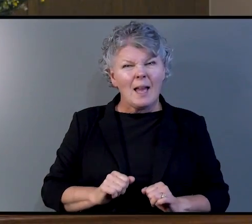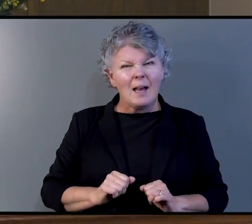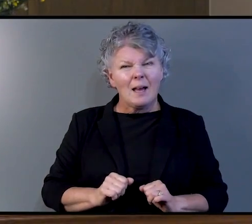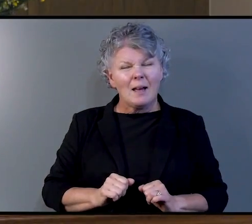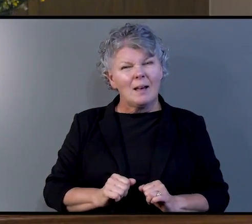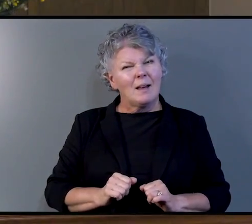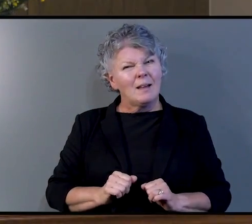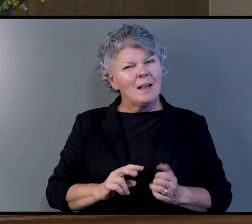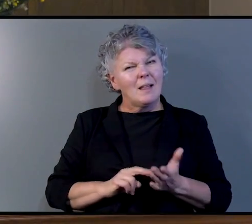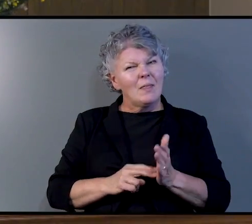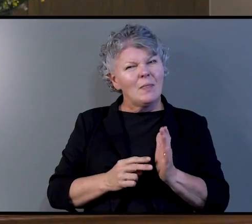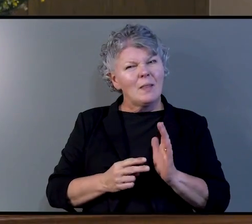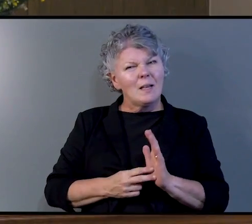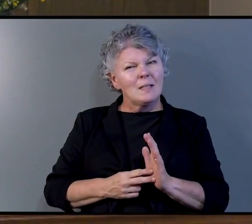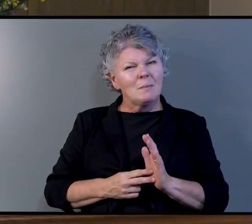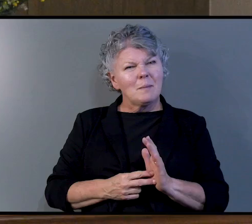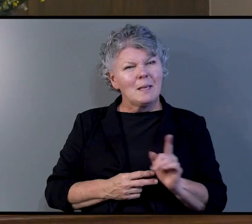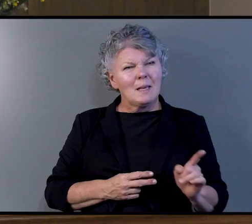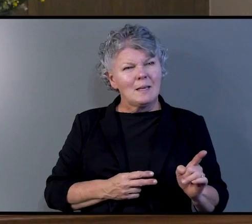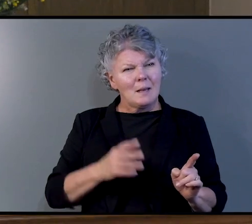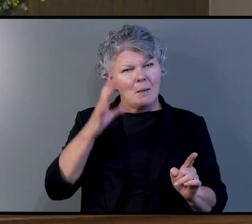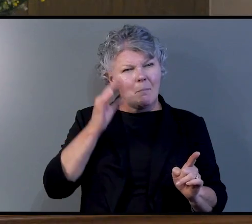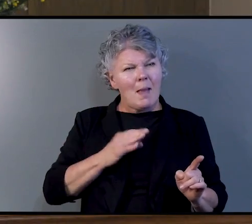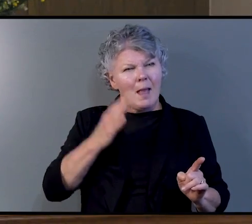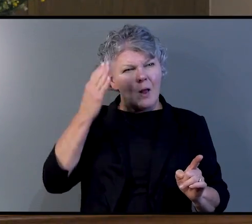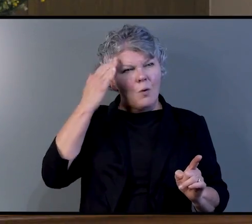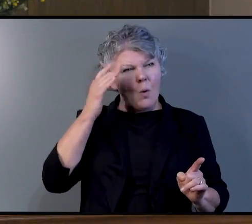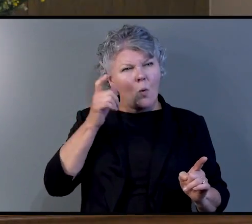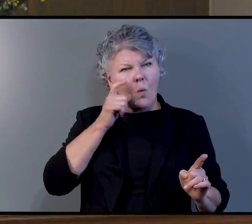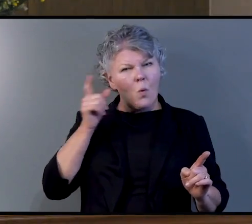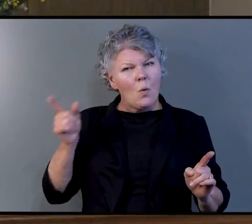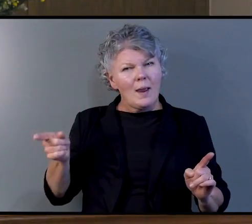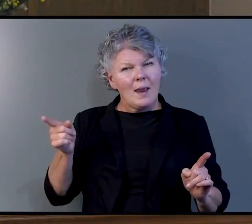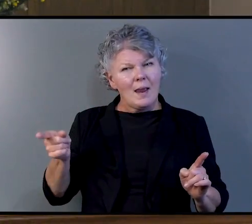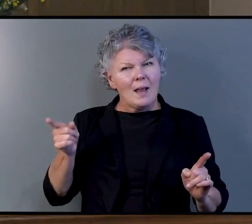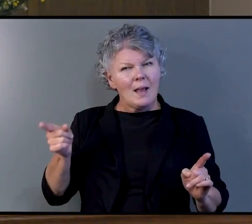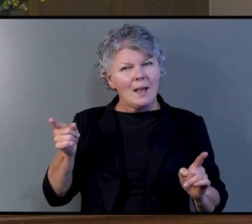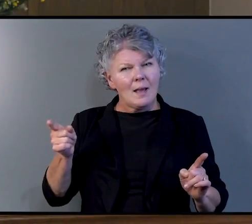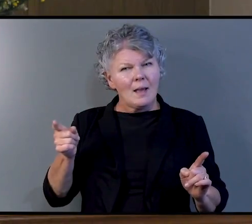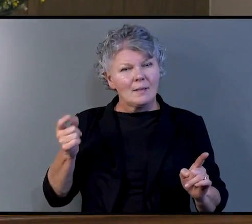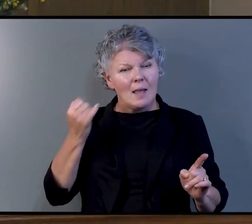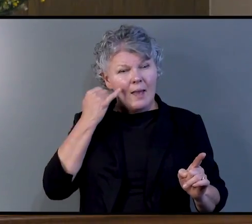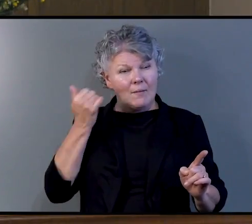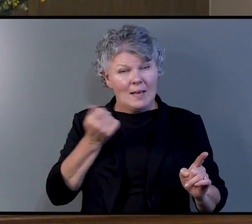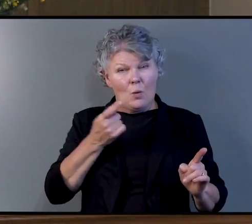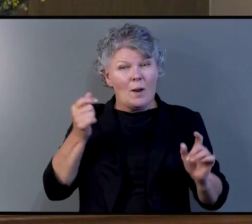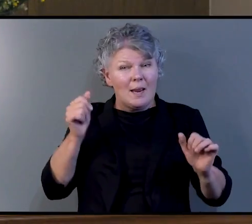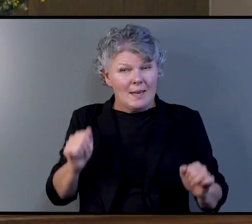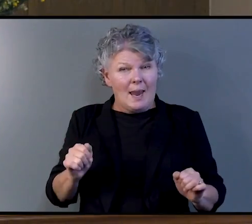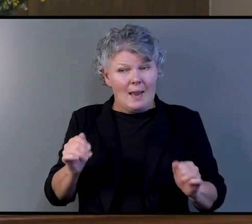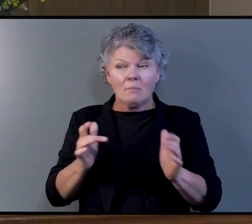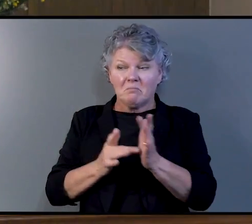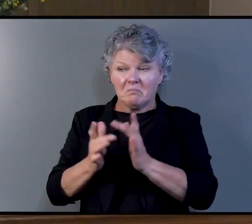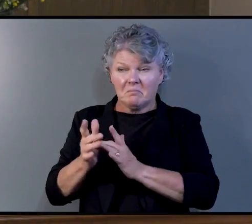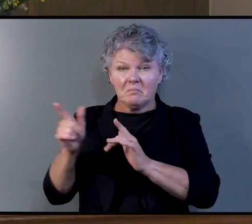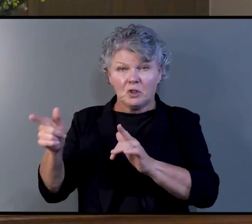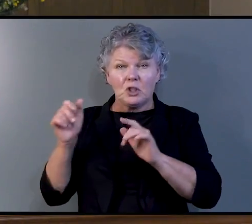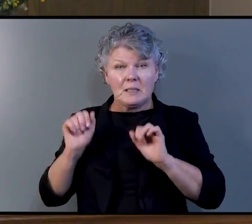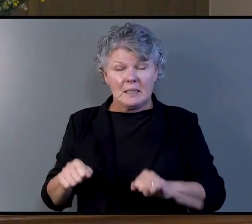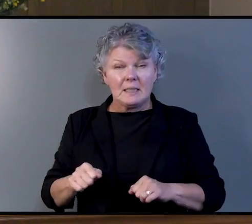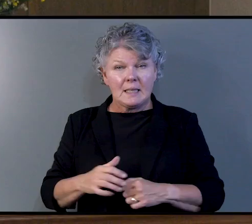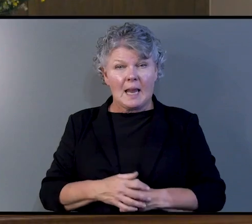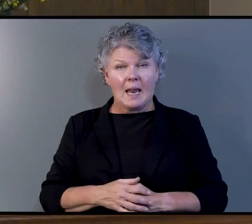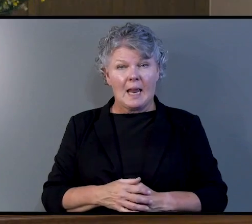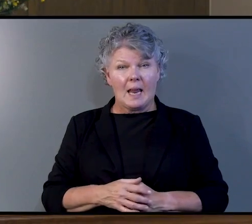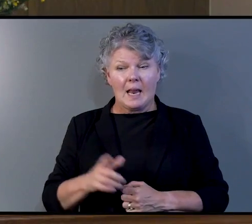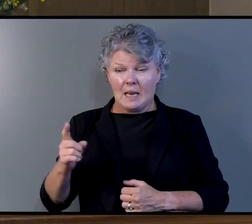sake. Does this man know who he is talking to? If anyone can, it is Jesus. If Christ, the creator of the